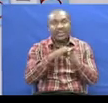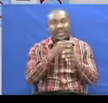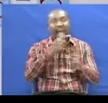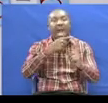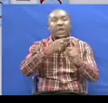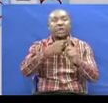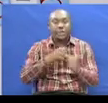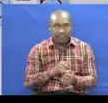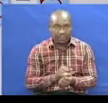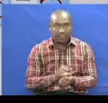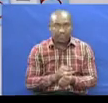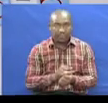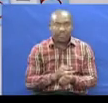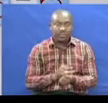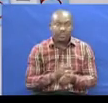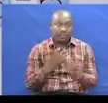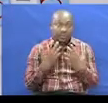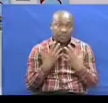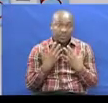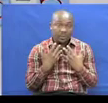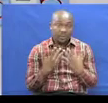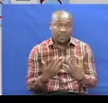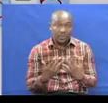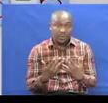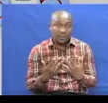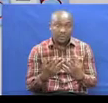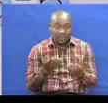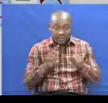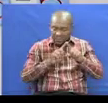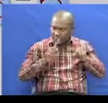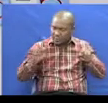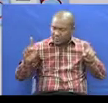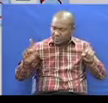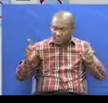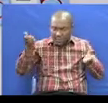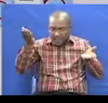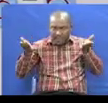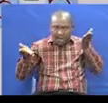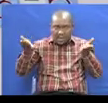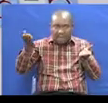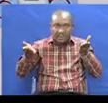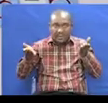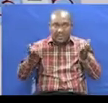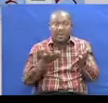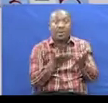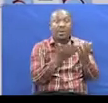addition. So in order of this equation to balance, we need